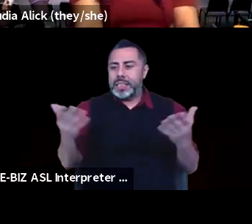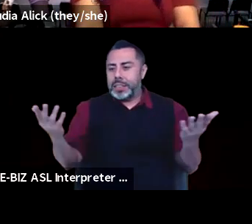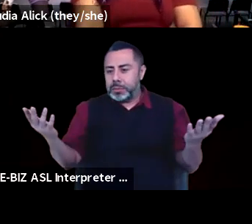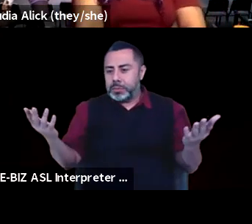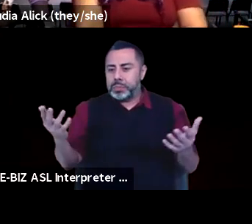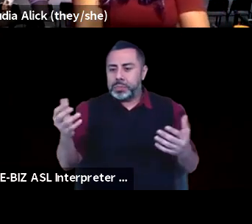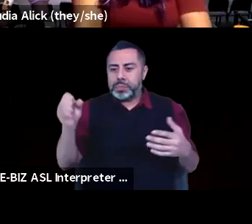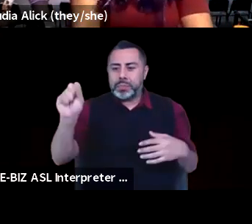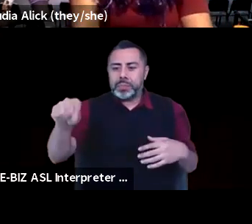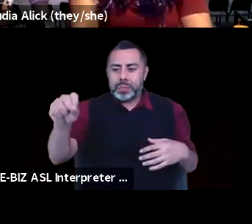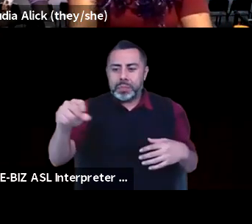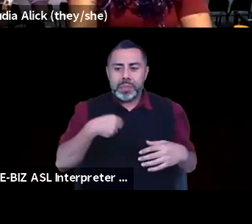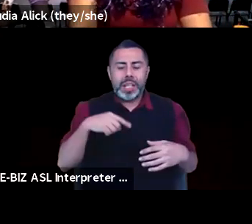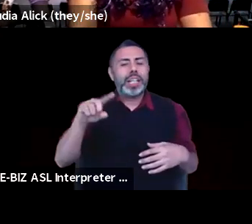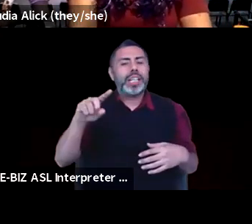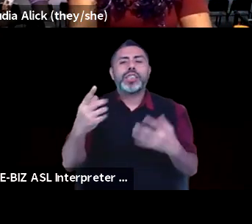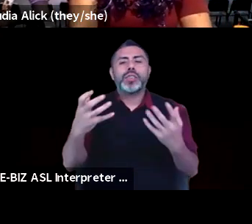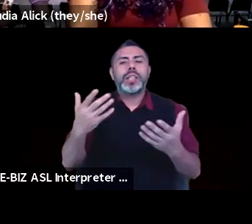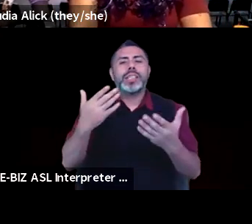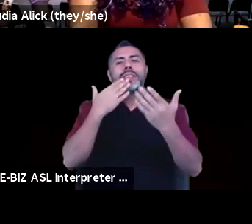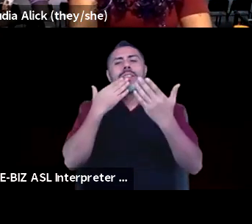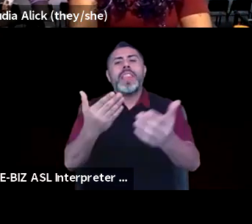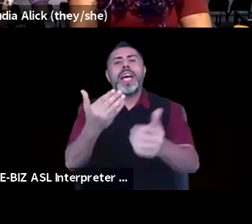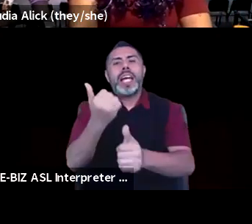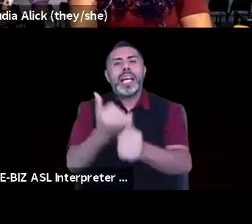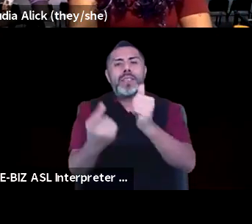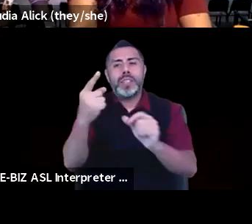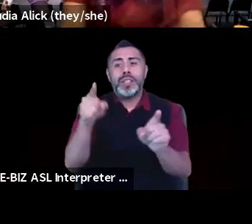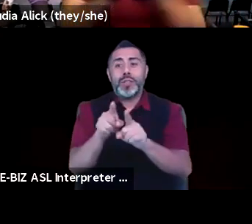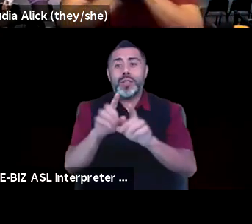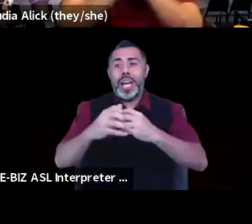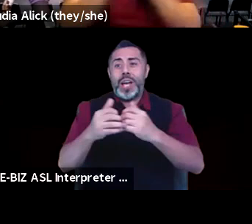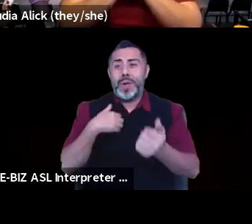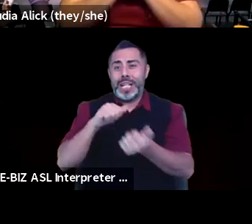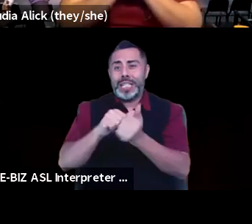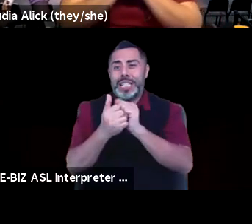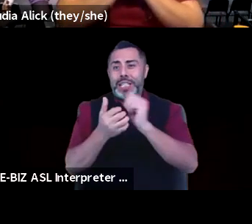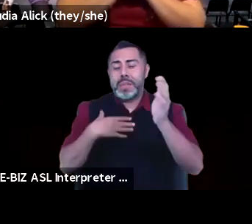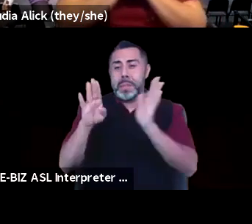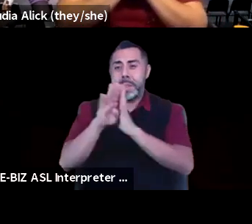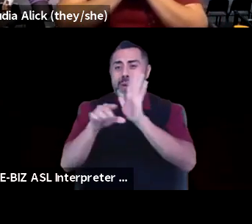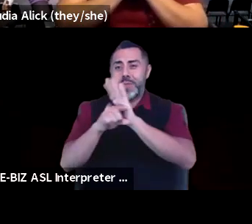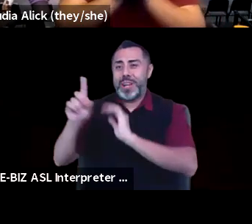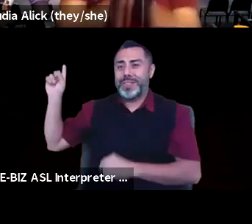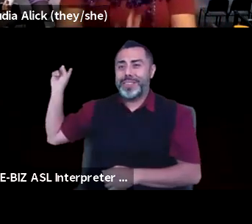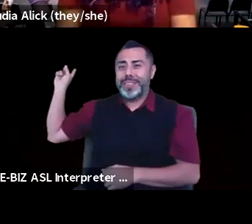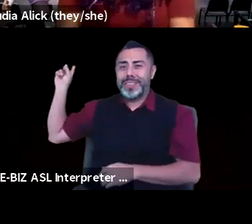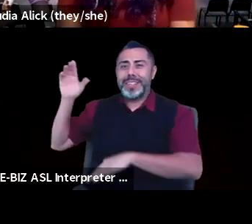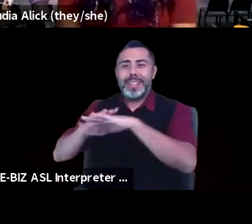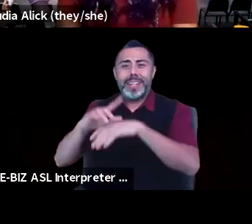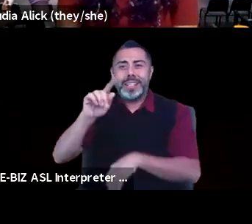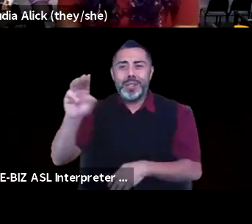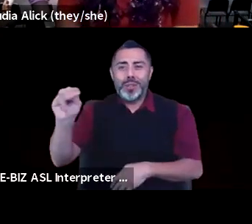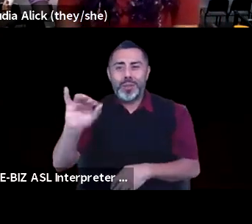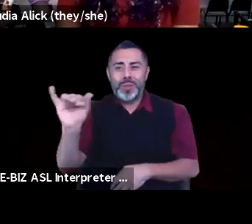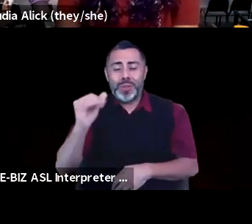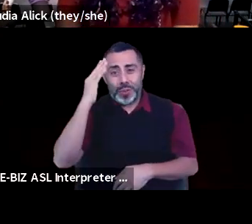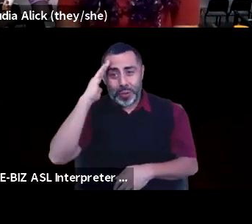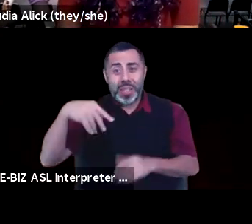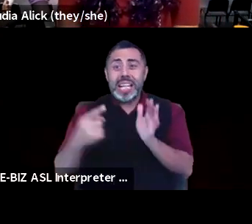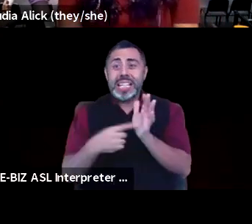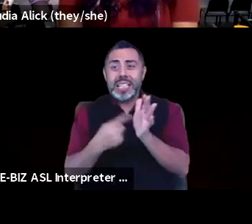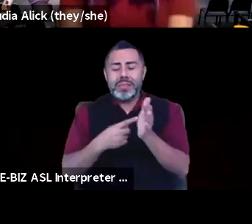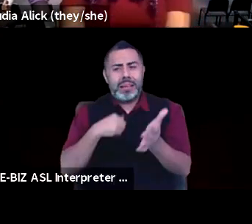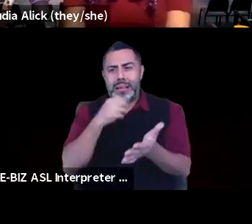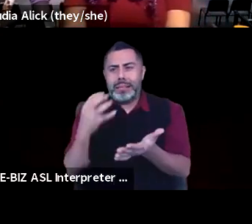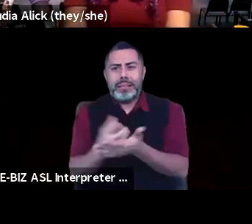just wanted to thank everyone, and also how to change my background on Zoom too, which, you know, oftentimes in meetings I don't get to, but now is sort of